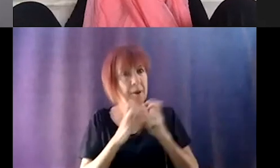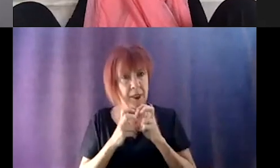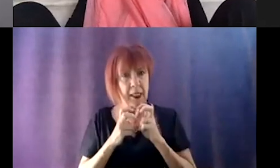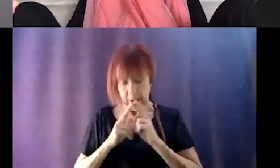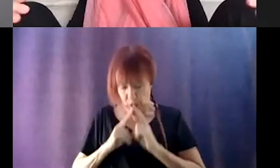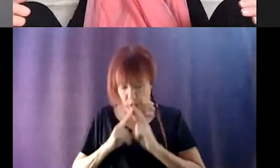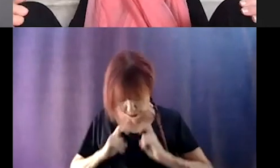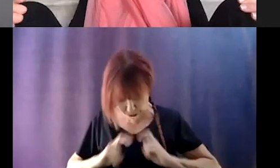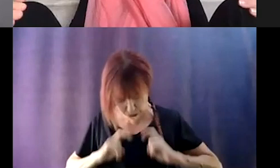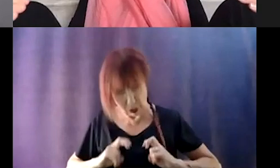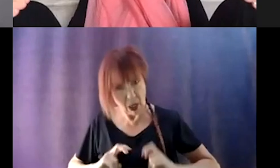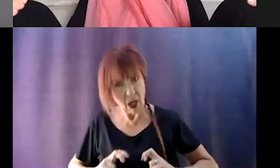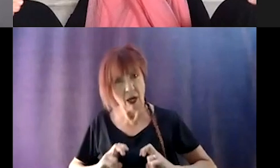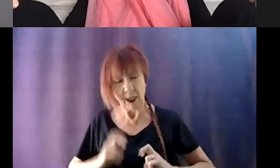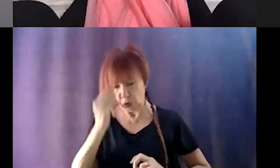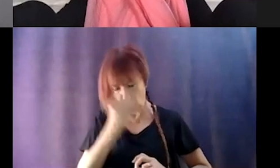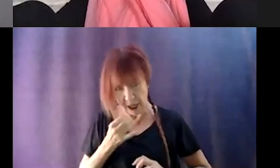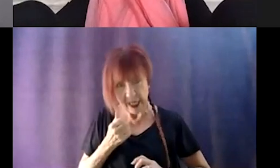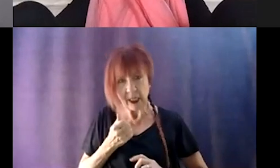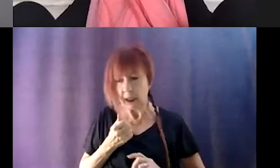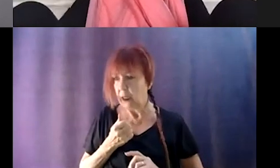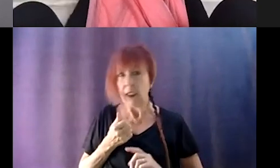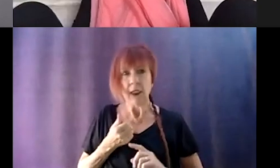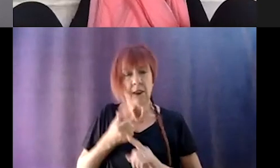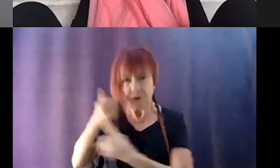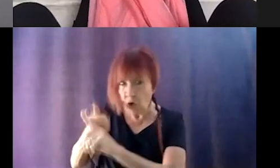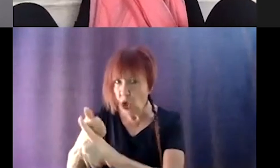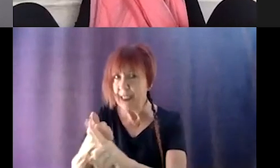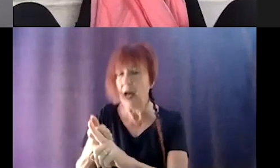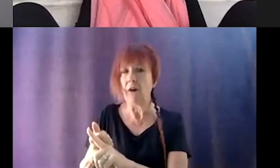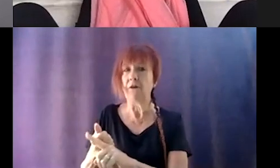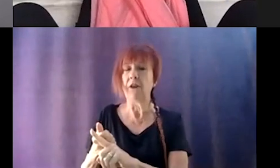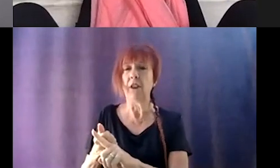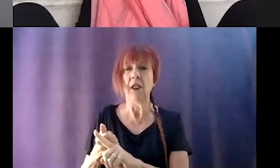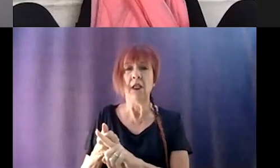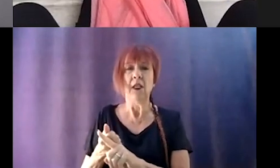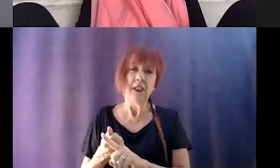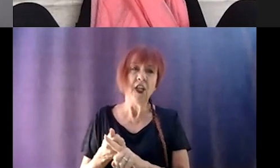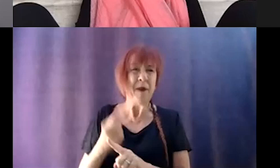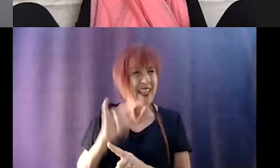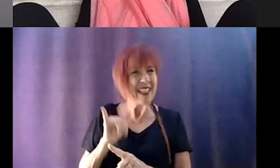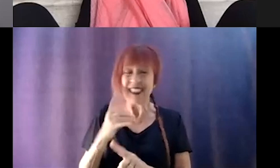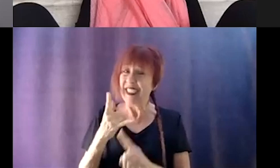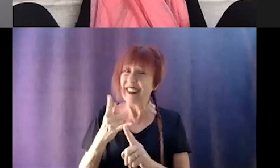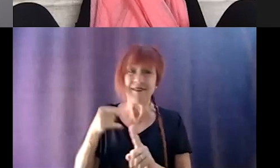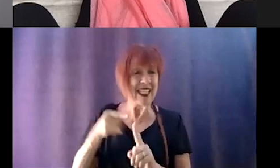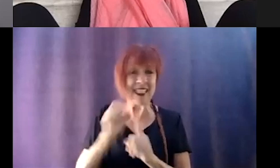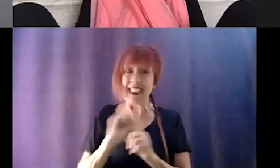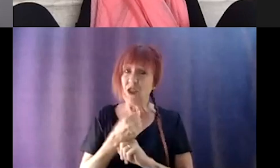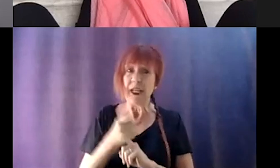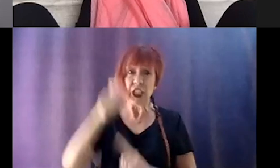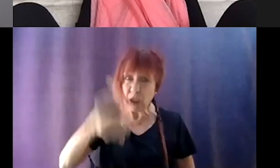dig and think by themselves. And I think it's also for that we are in this situation. I love that. Because